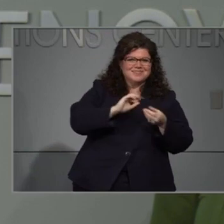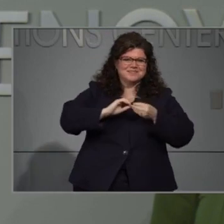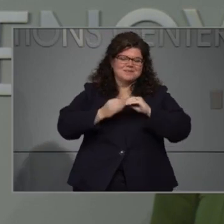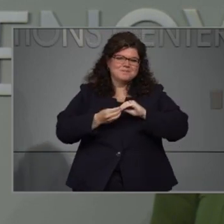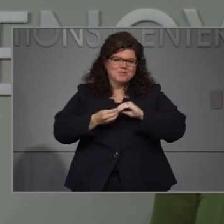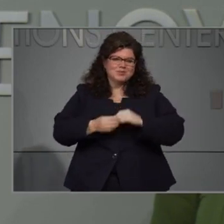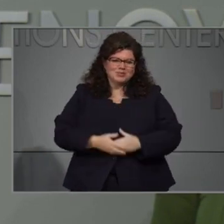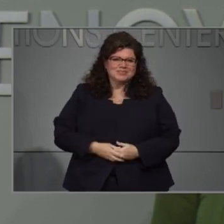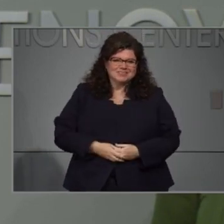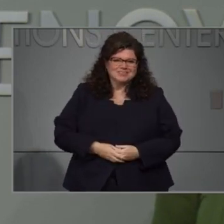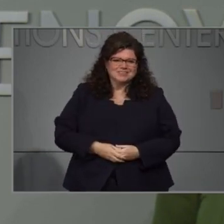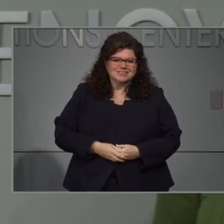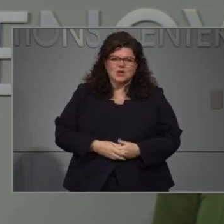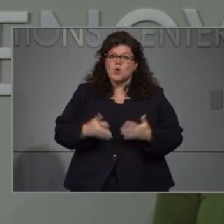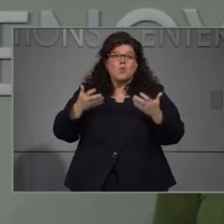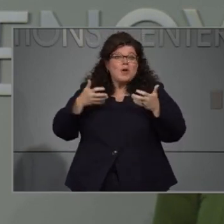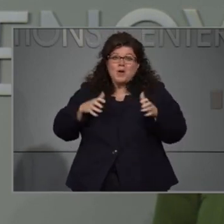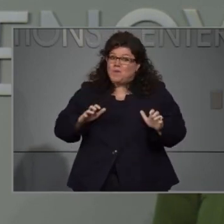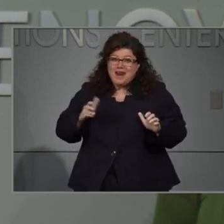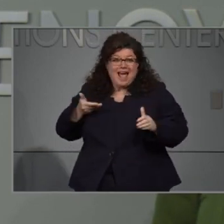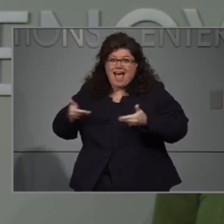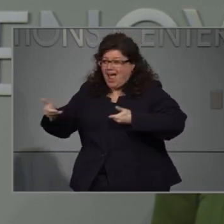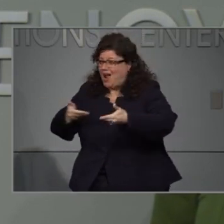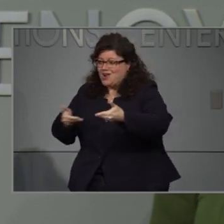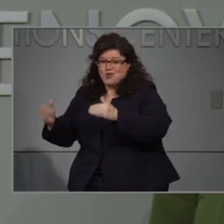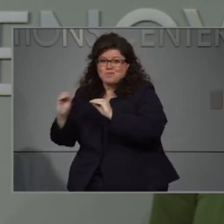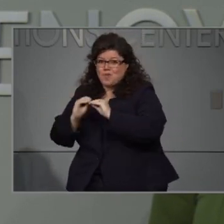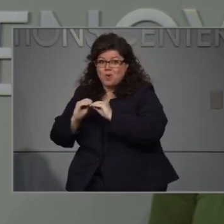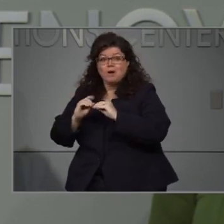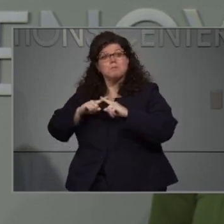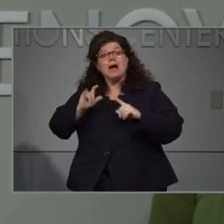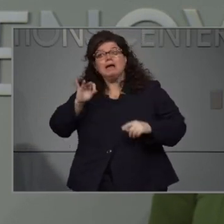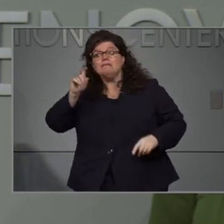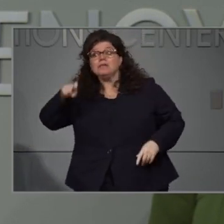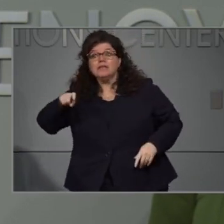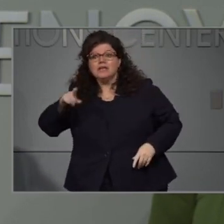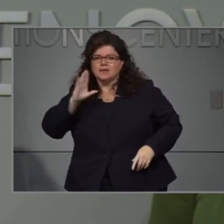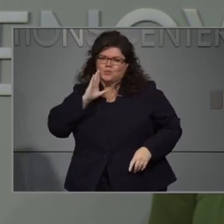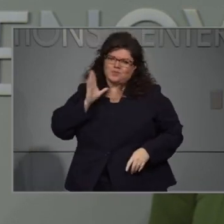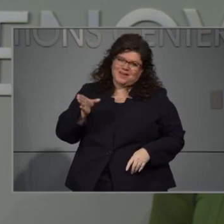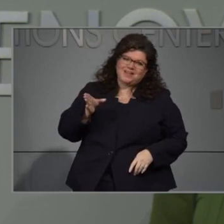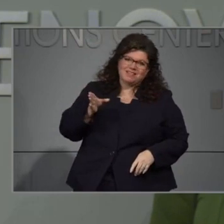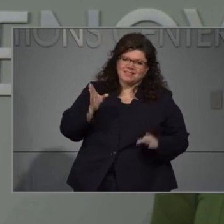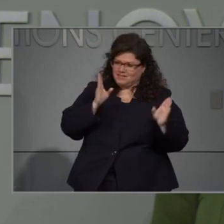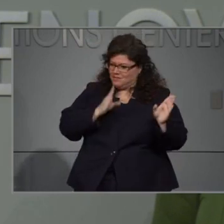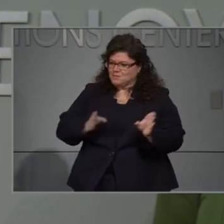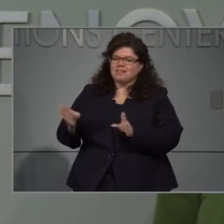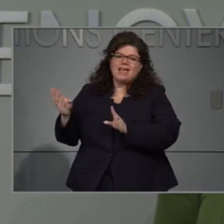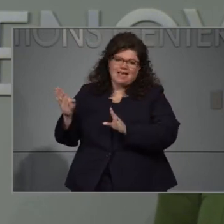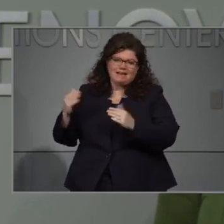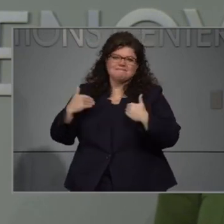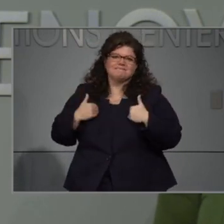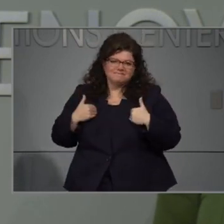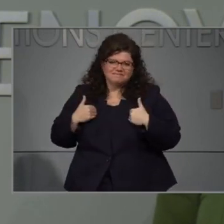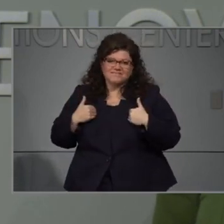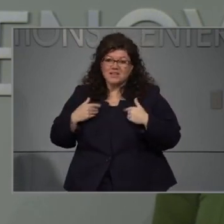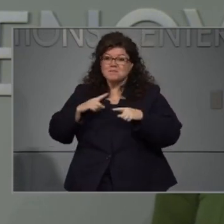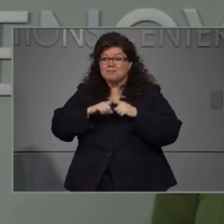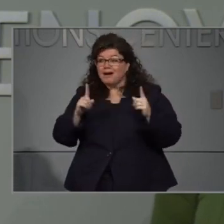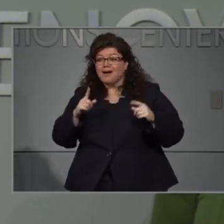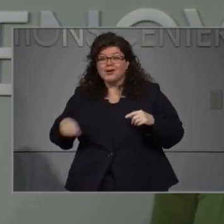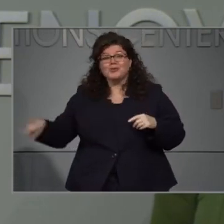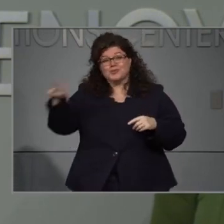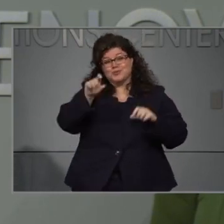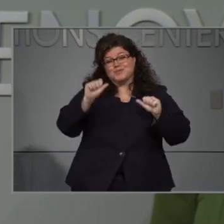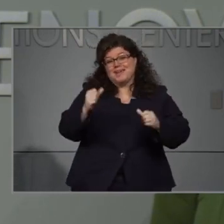to make sure that we don't need more contact tracers, but we will hire more if we need them for our state, and we all have a part to play in slowing the spread of